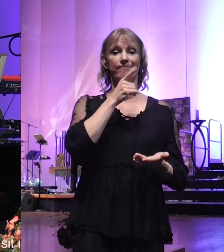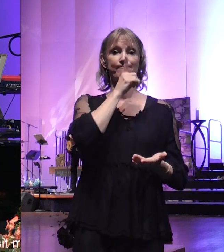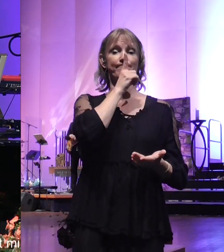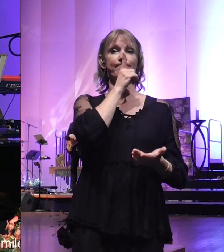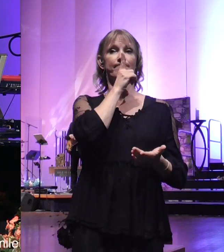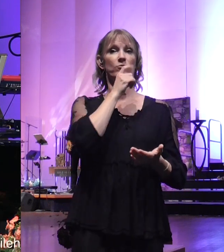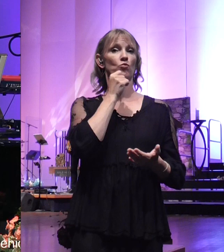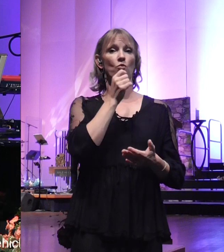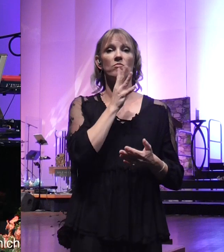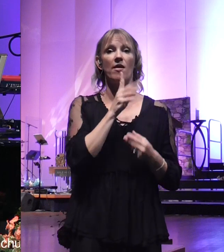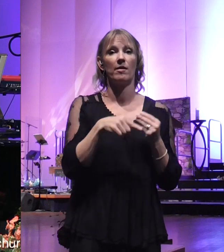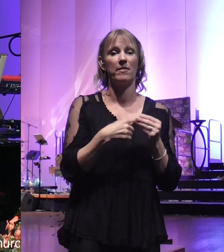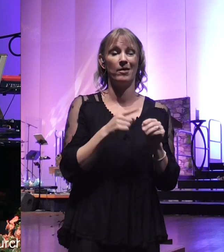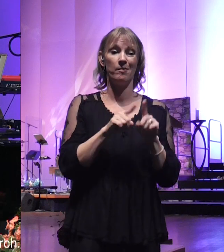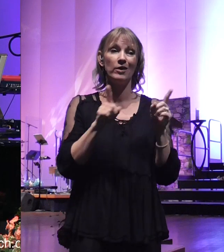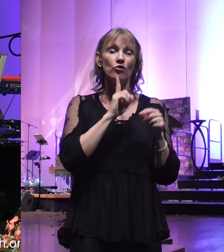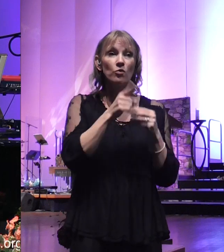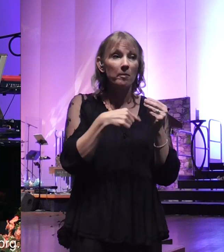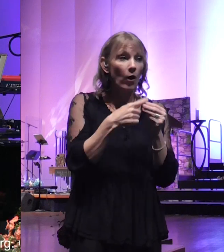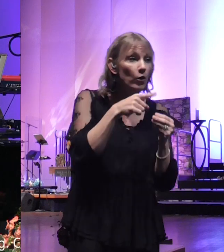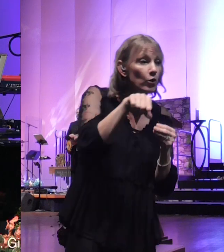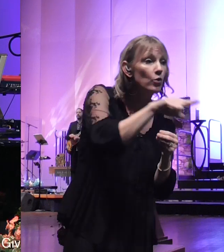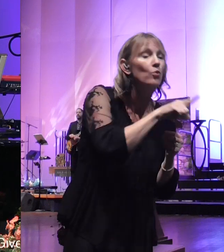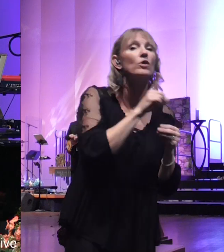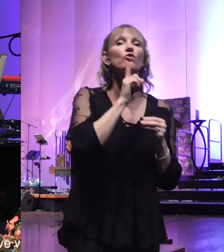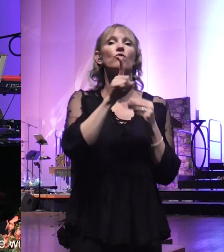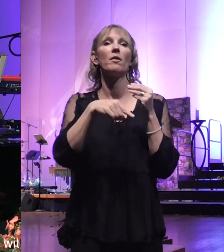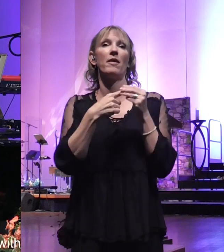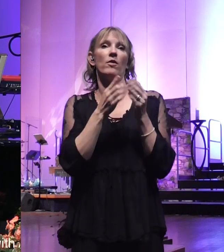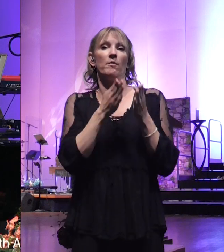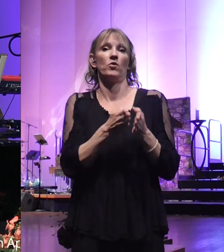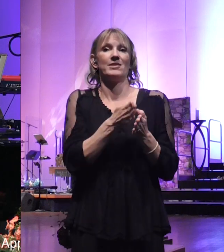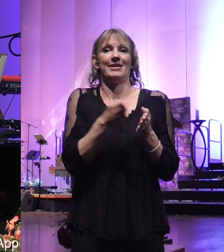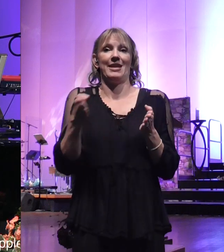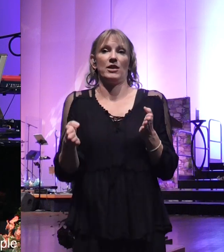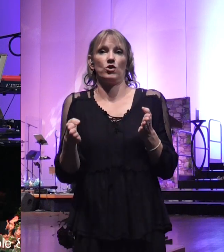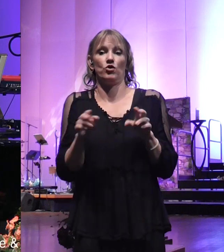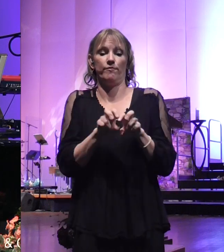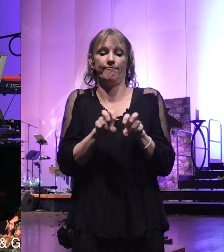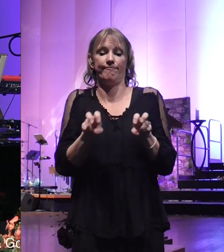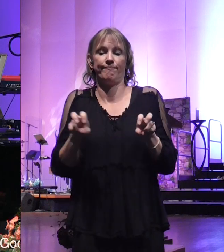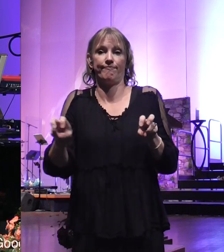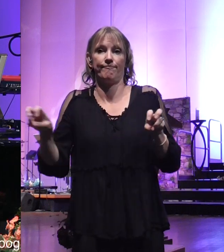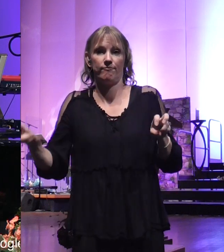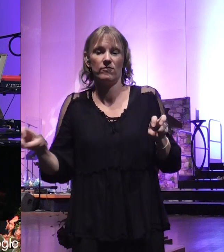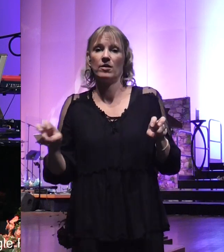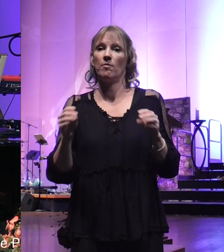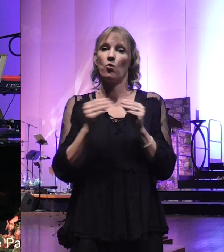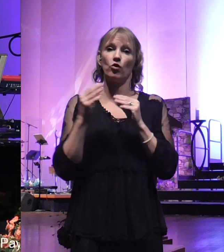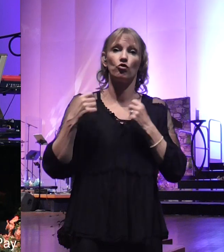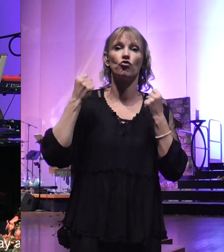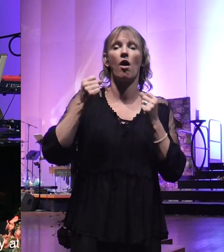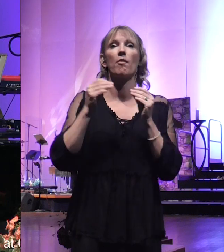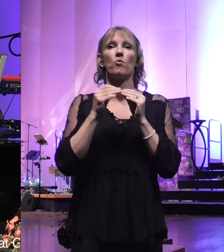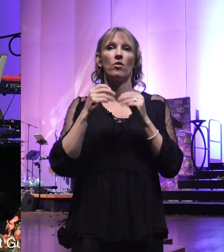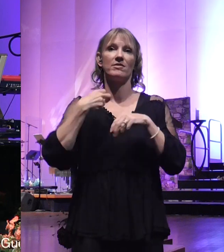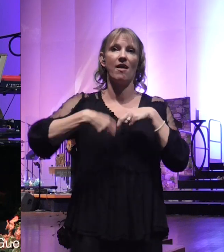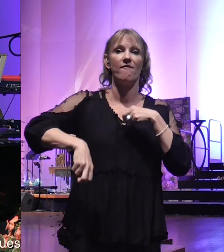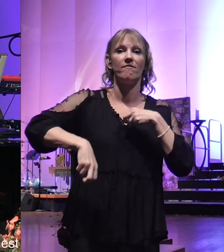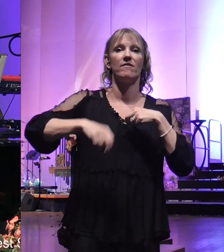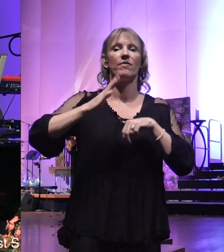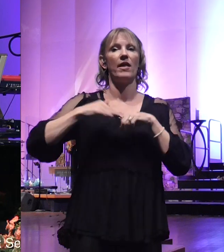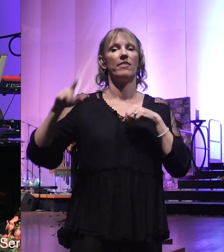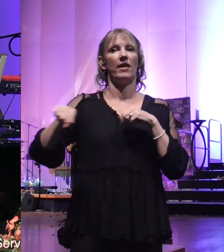it. But it's true about you, and it's true about the person you're sitting next to. Stronger and tougher than they'd ever let